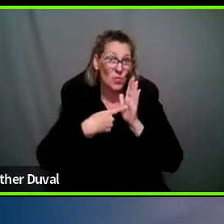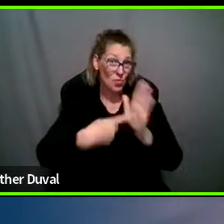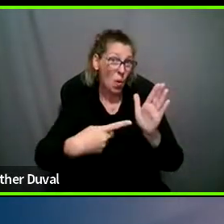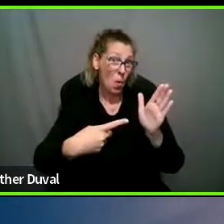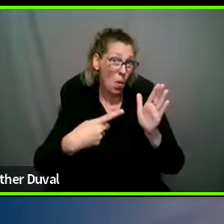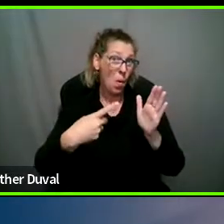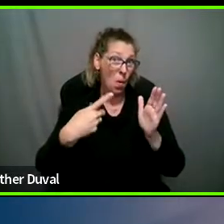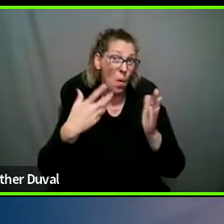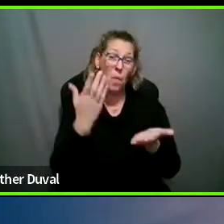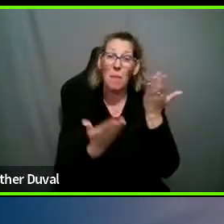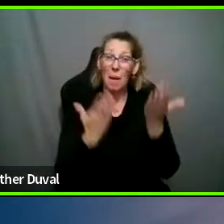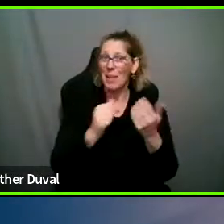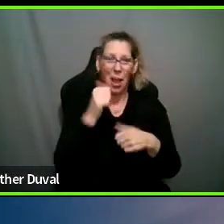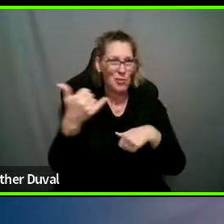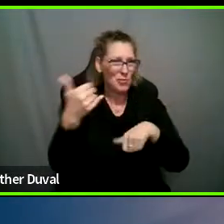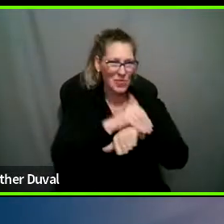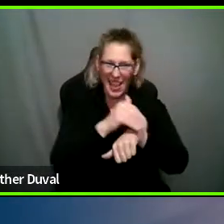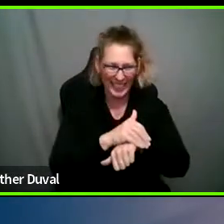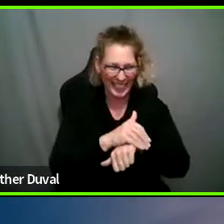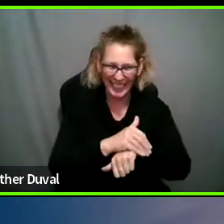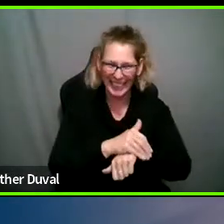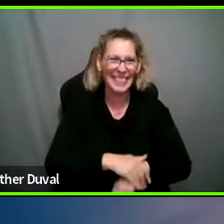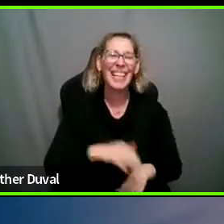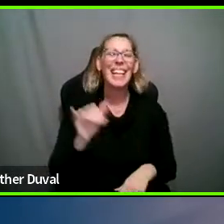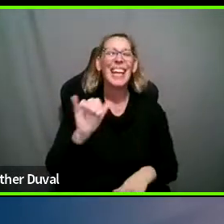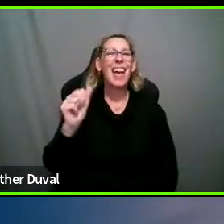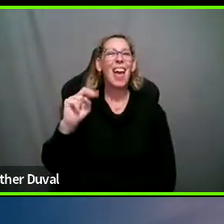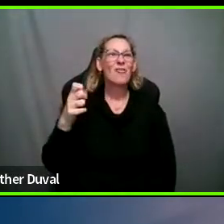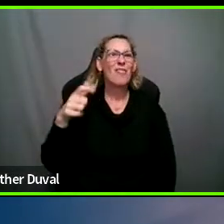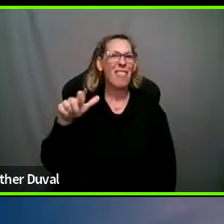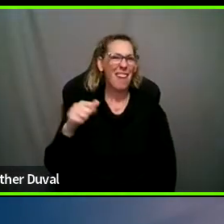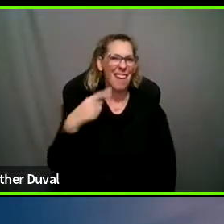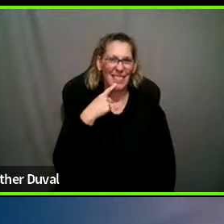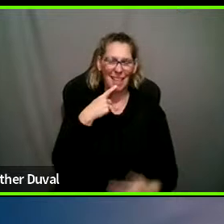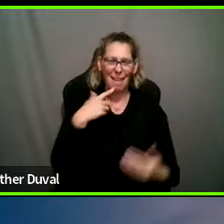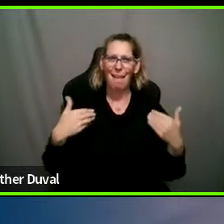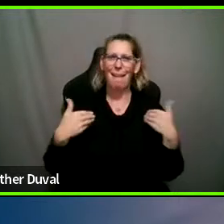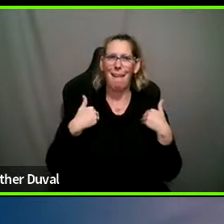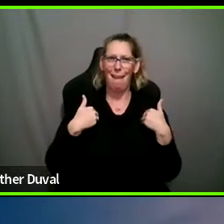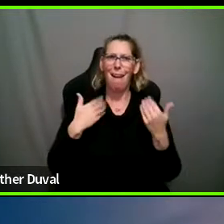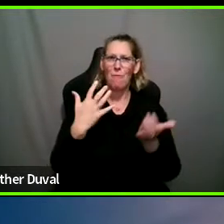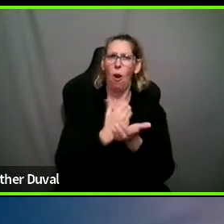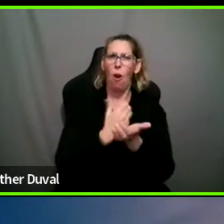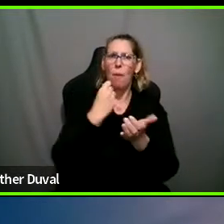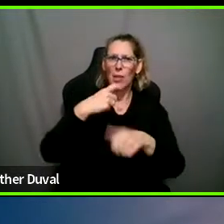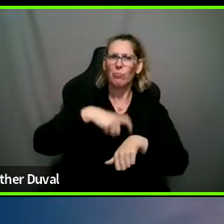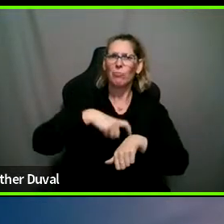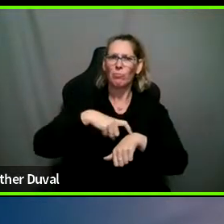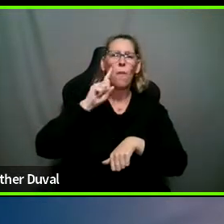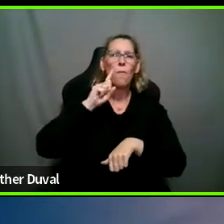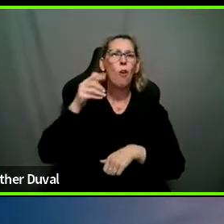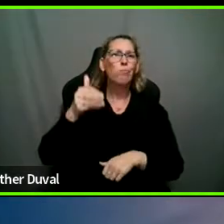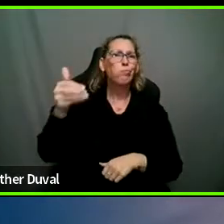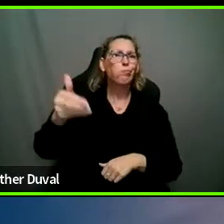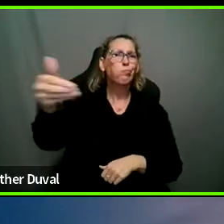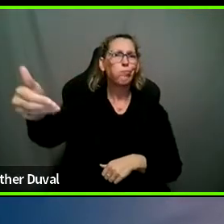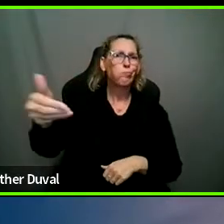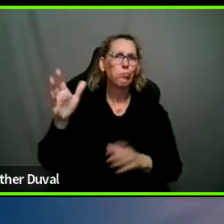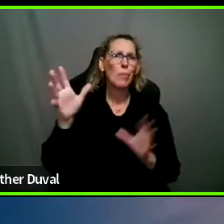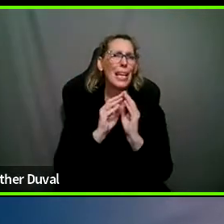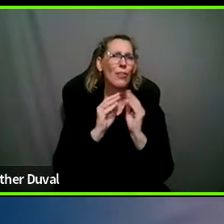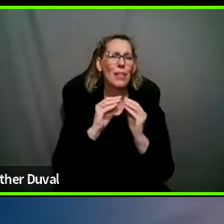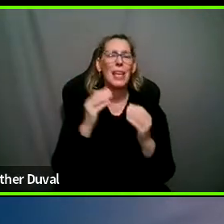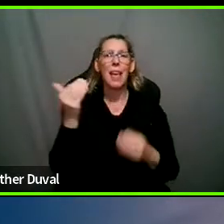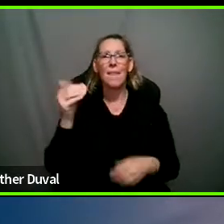We're probably not tonight. As Angela said, there are opportunities at the upcoming public hearings on the 15th